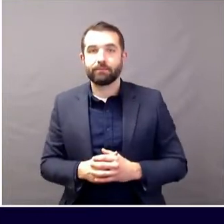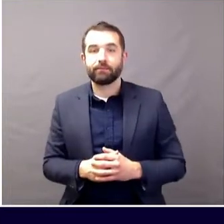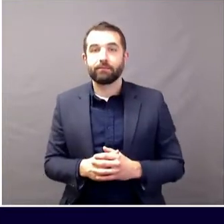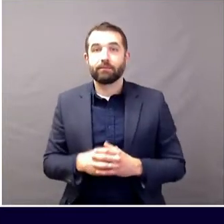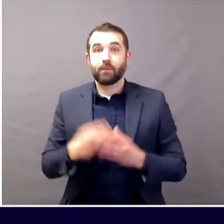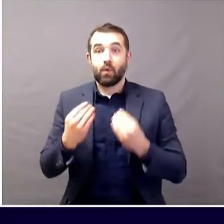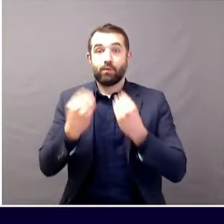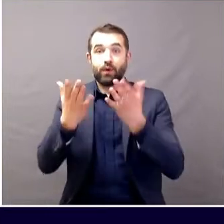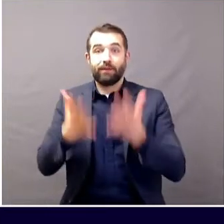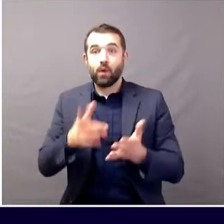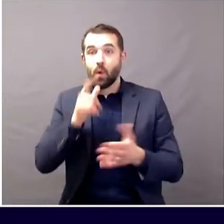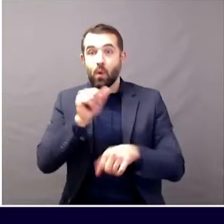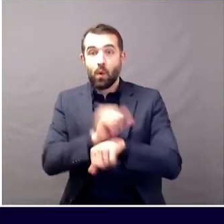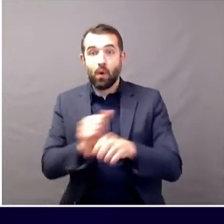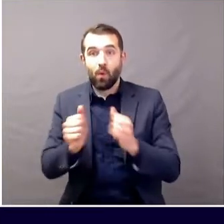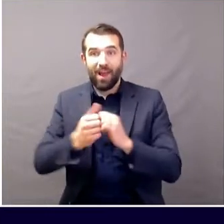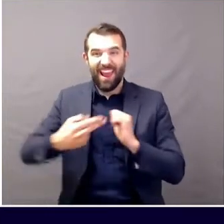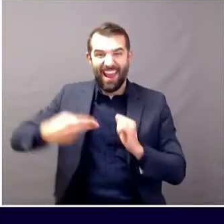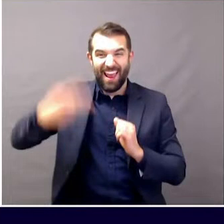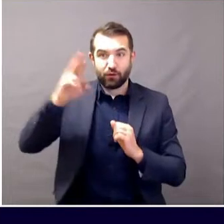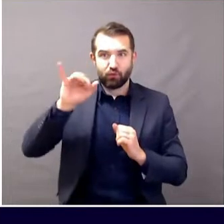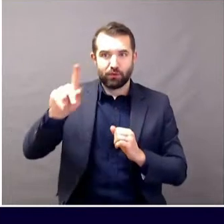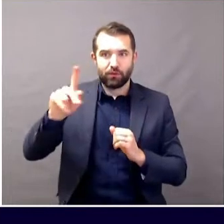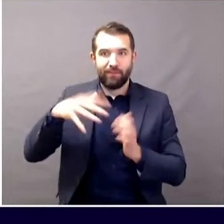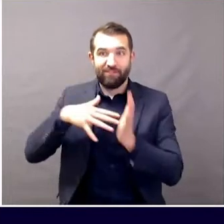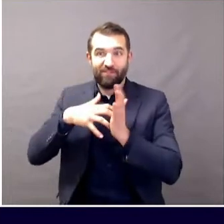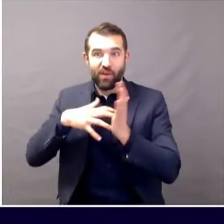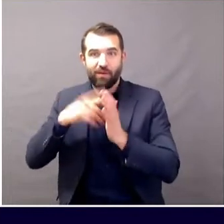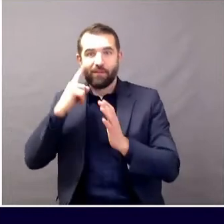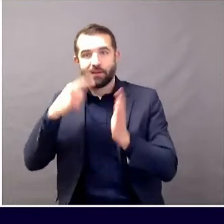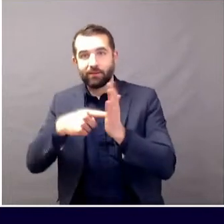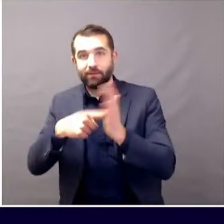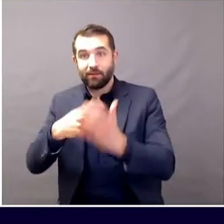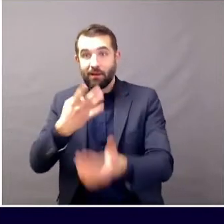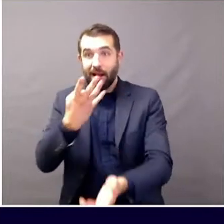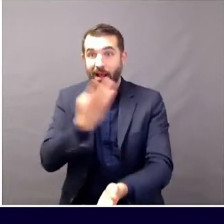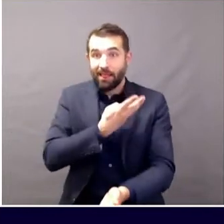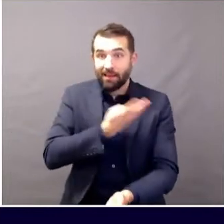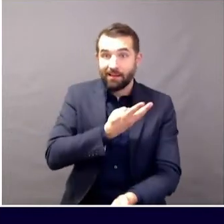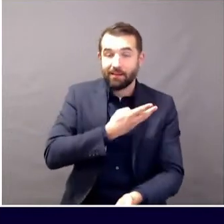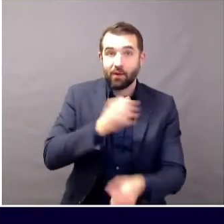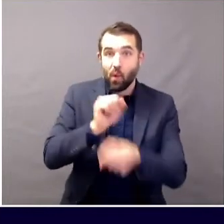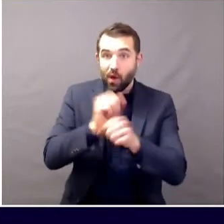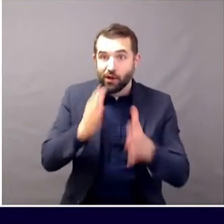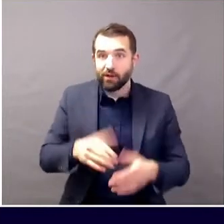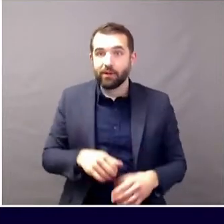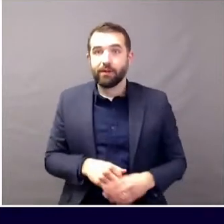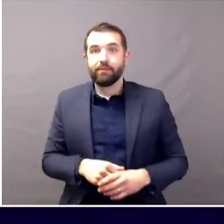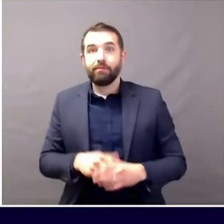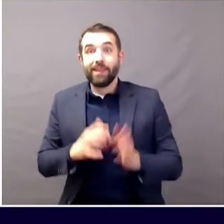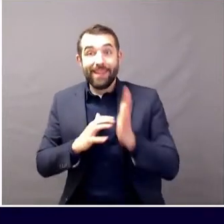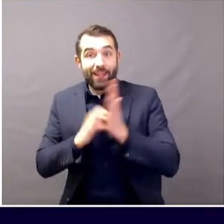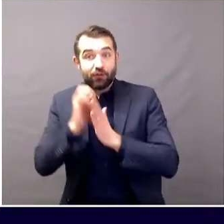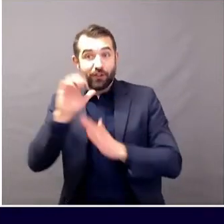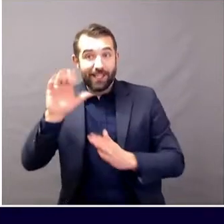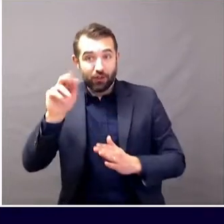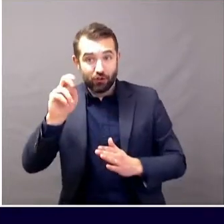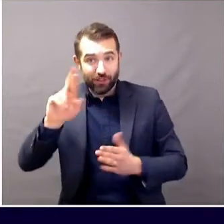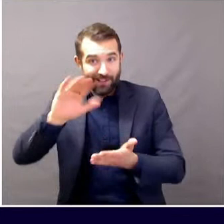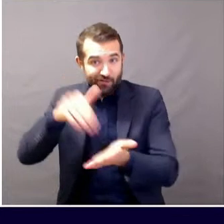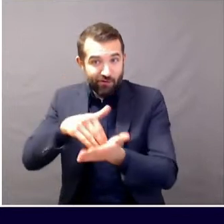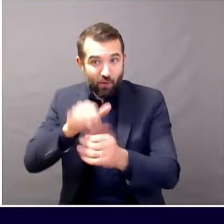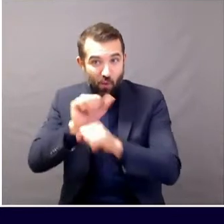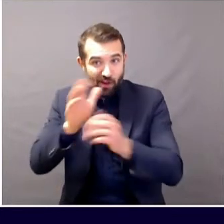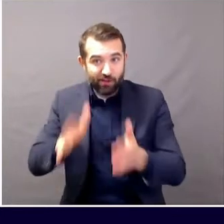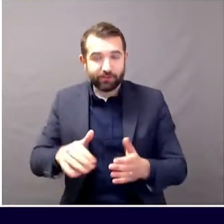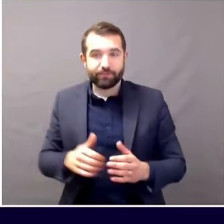patients. This may be folks who work at dialysis centers or in cancer and oncology infusion centers. And then there's another circle thereafter,